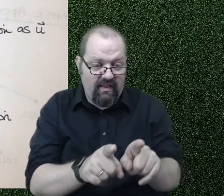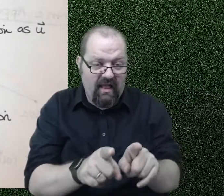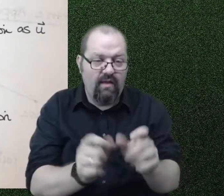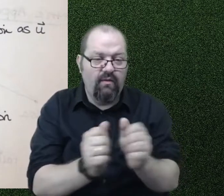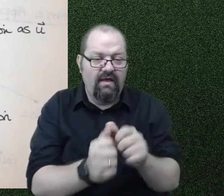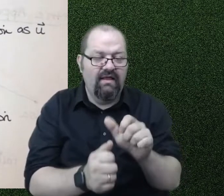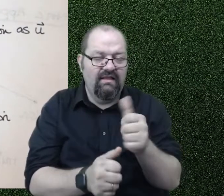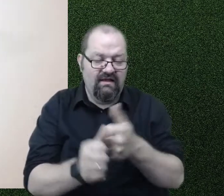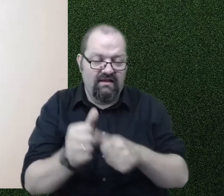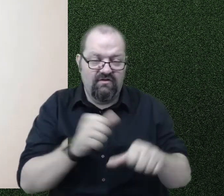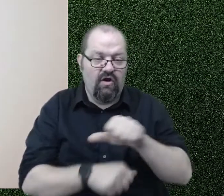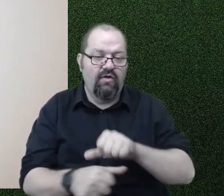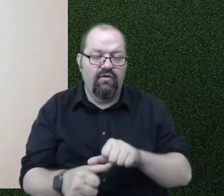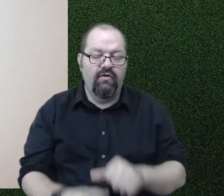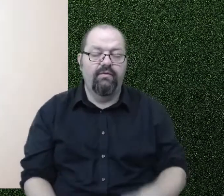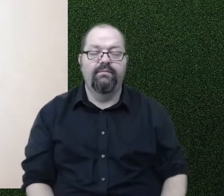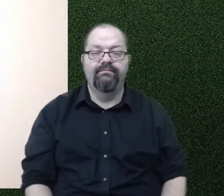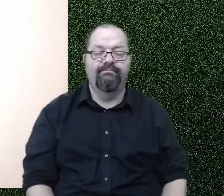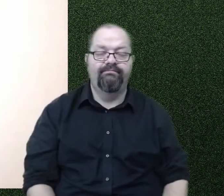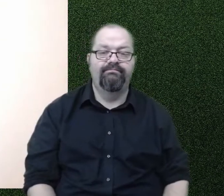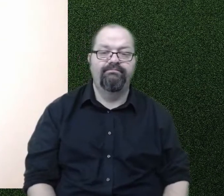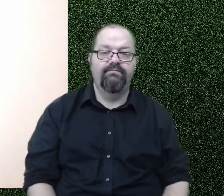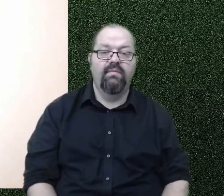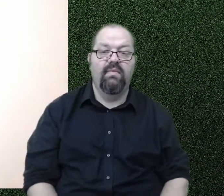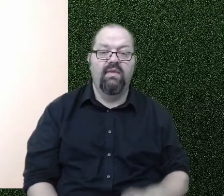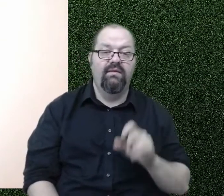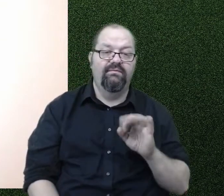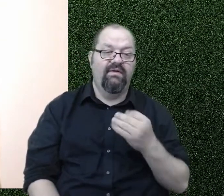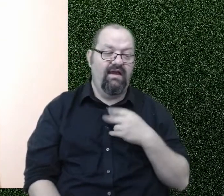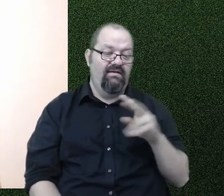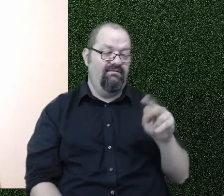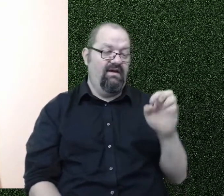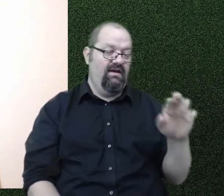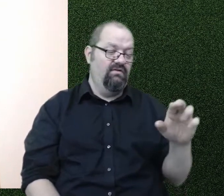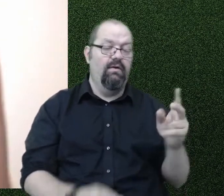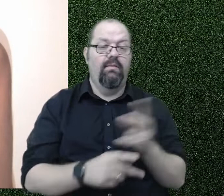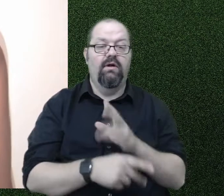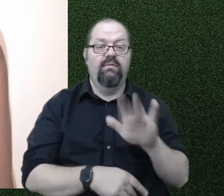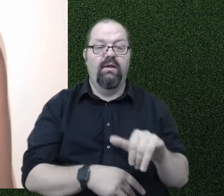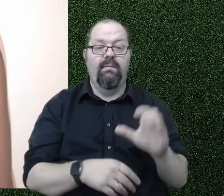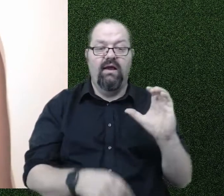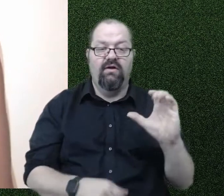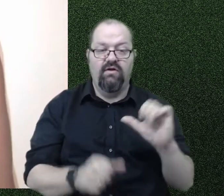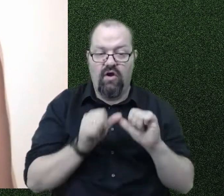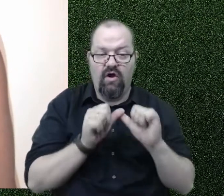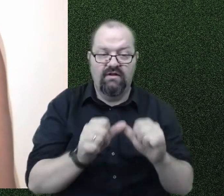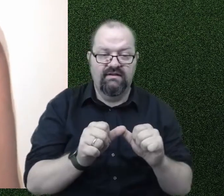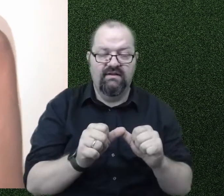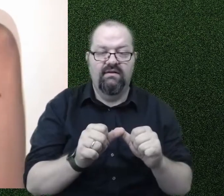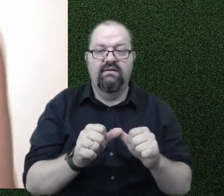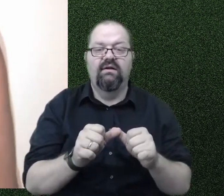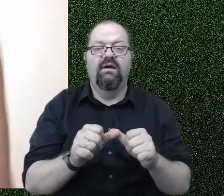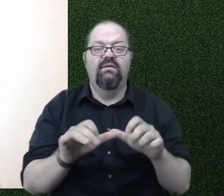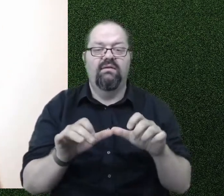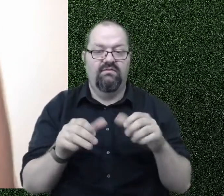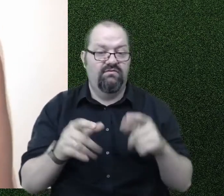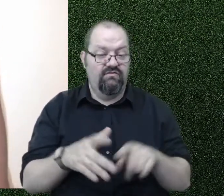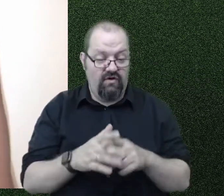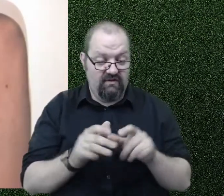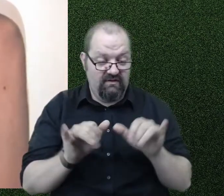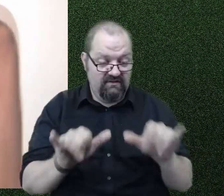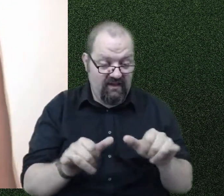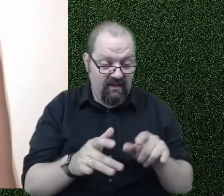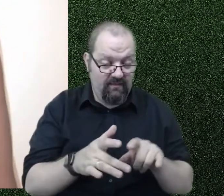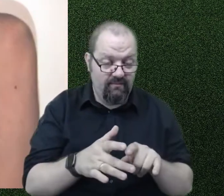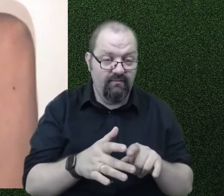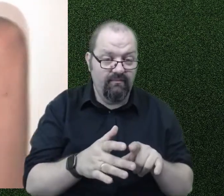a constant, it's parallel. Or if I take a vector and multiply it by a constant, and we start at the same point, then they start to overlap